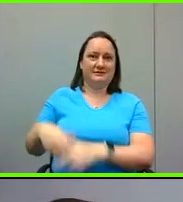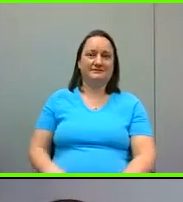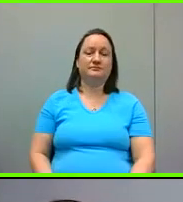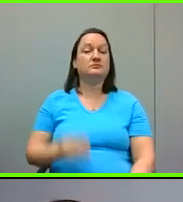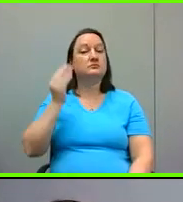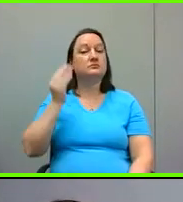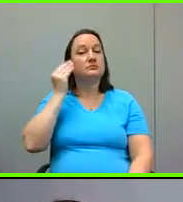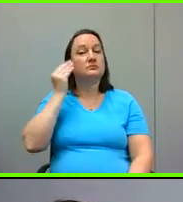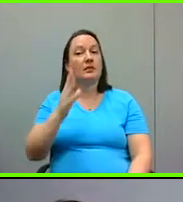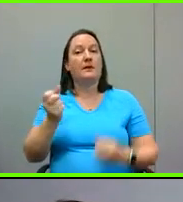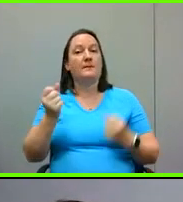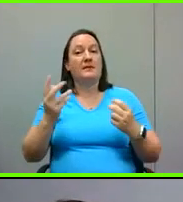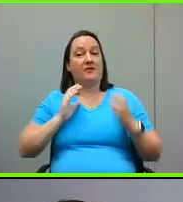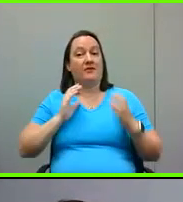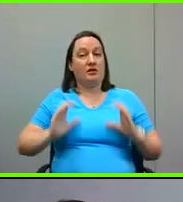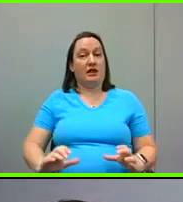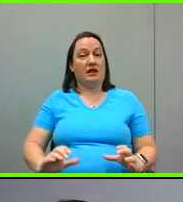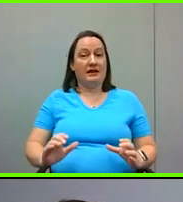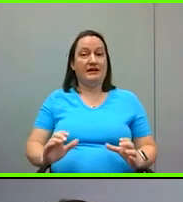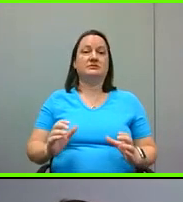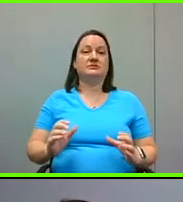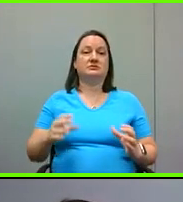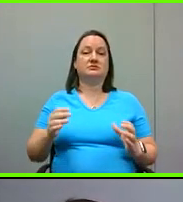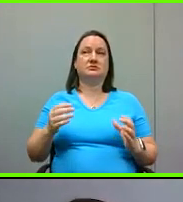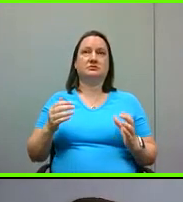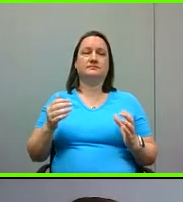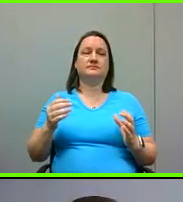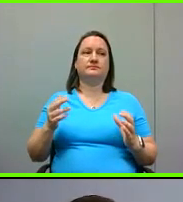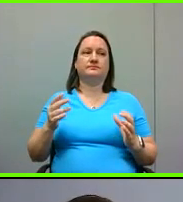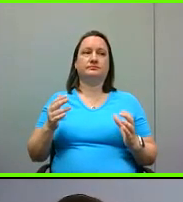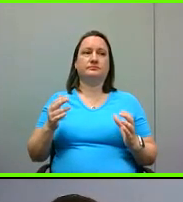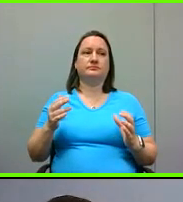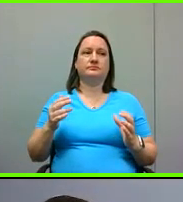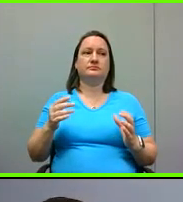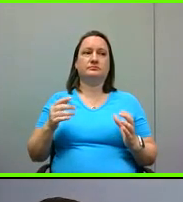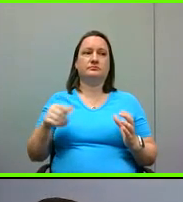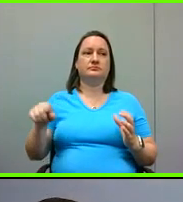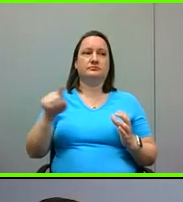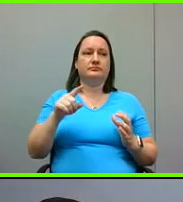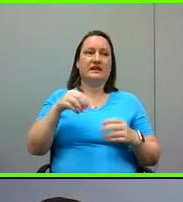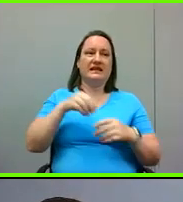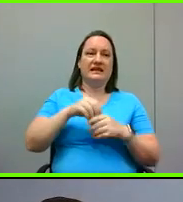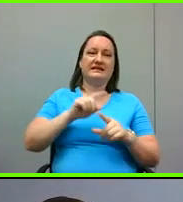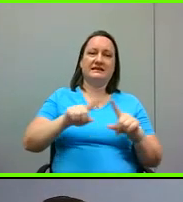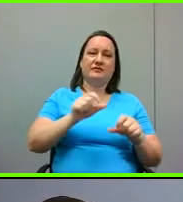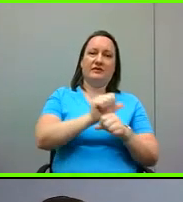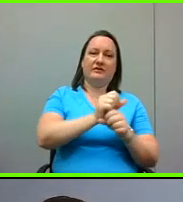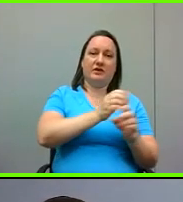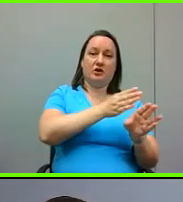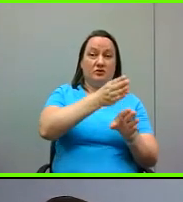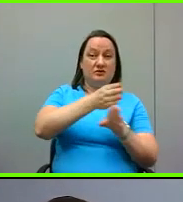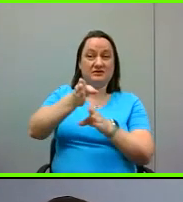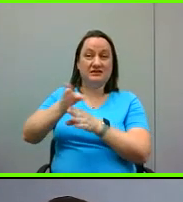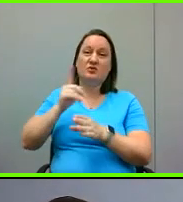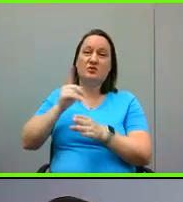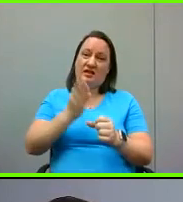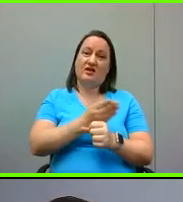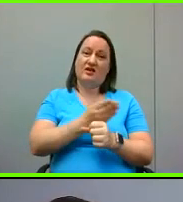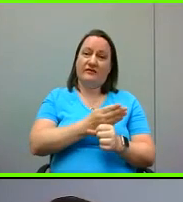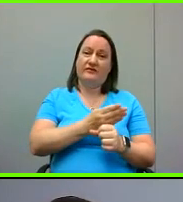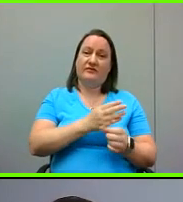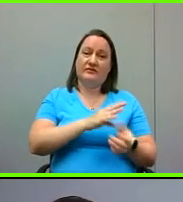our clientele that were in some of our employment arenas were laid off. And so we're trying to get